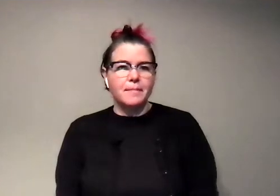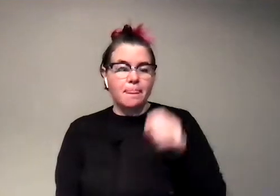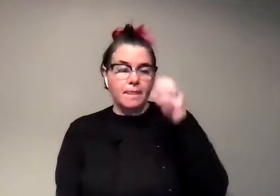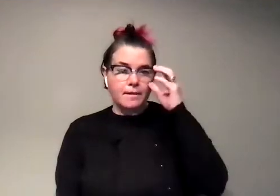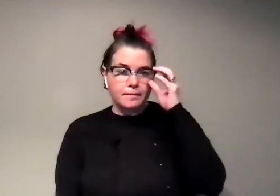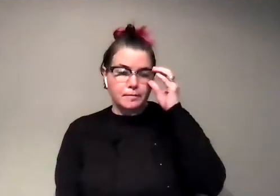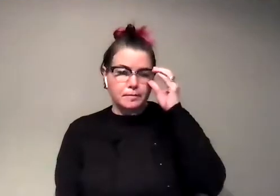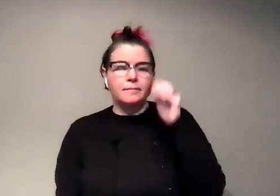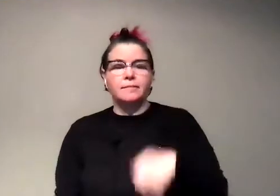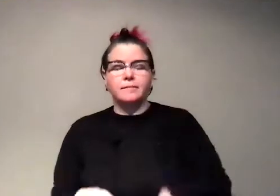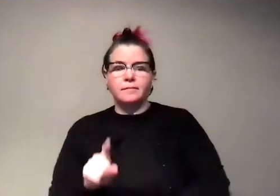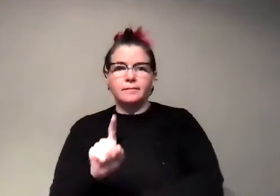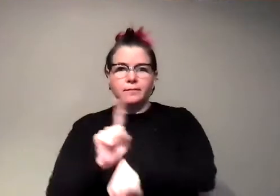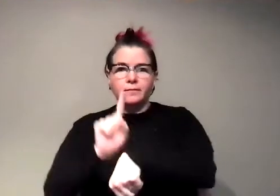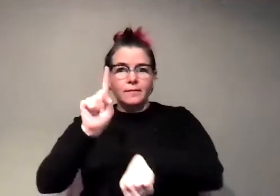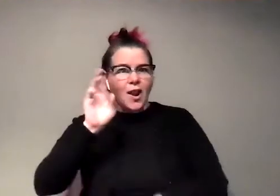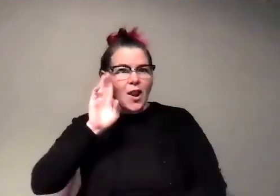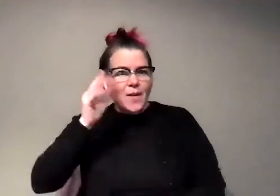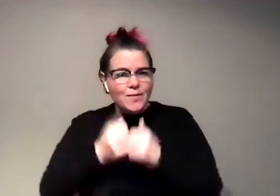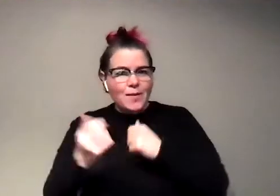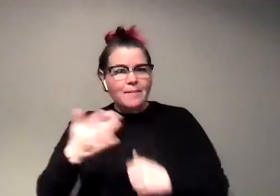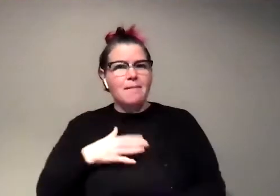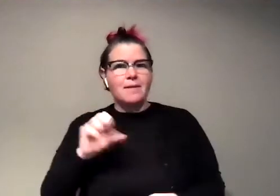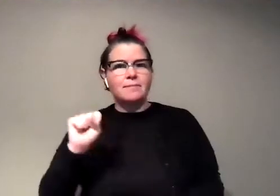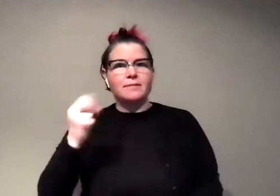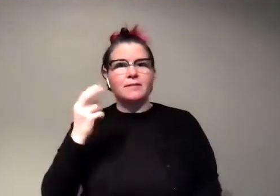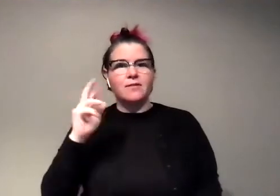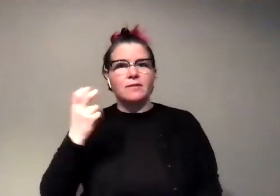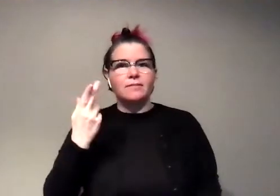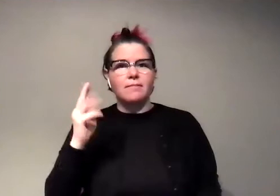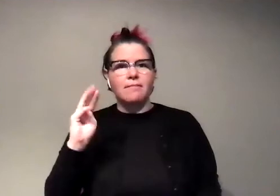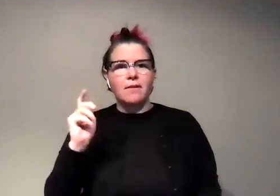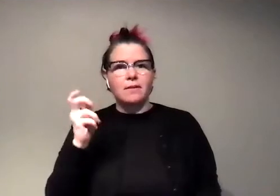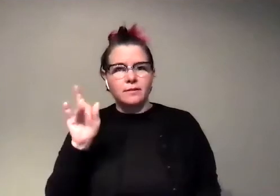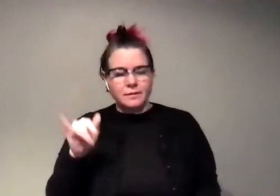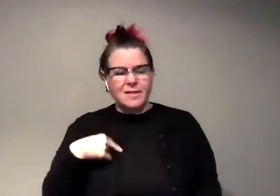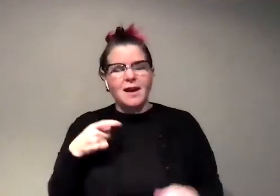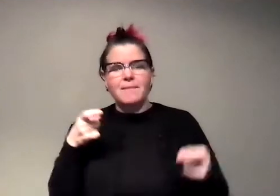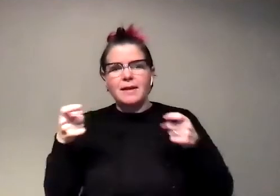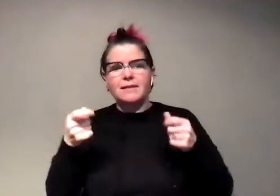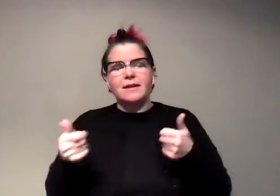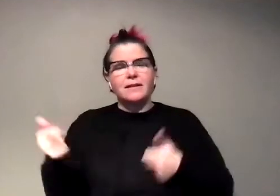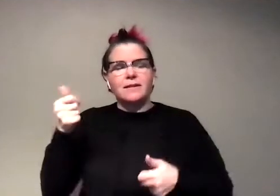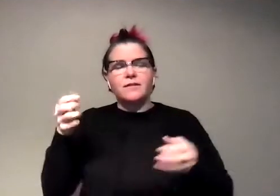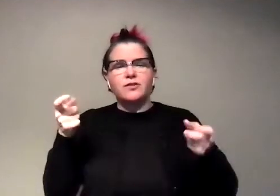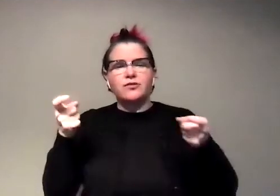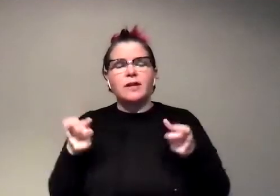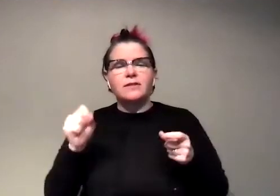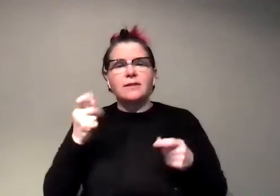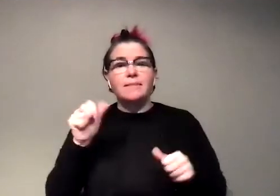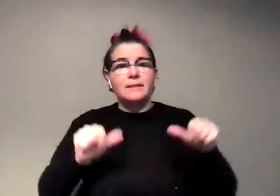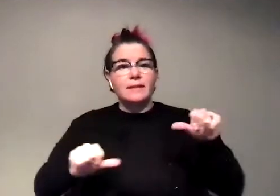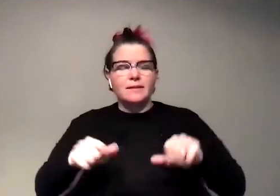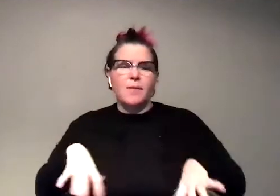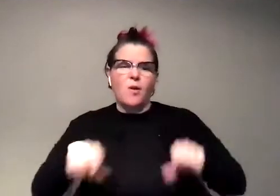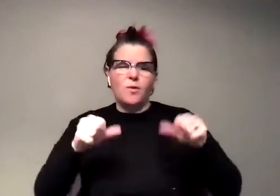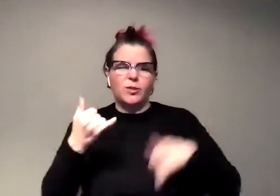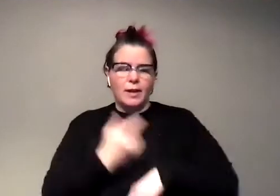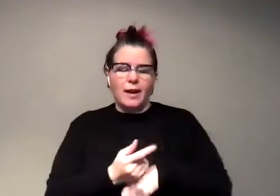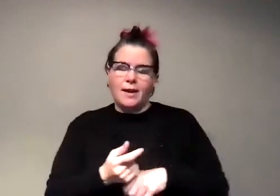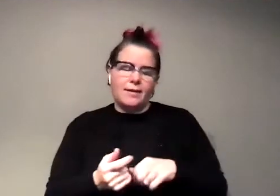the clock has struck 1. Hello, everyone. My name is Sarah McAnulty. I am the Executive Director of Skype a Scientist, and I will be your host today and most